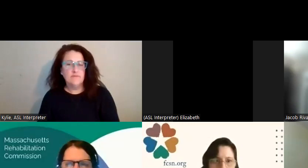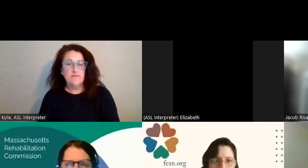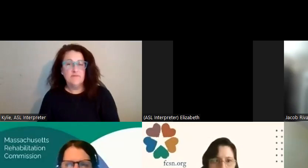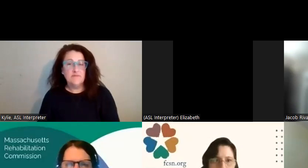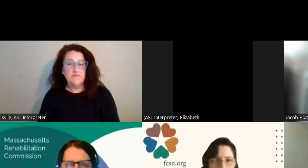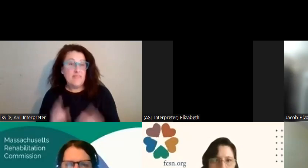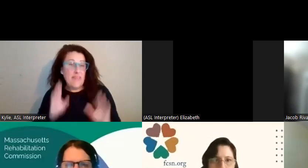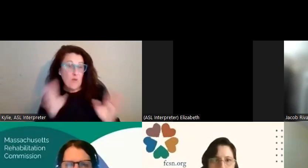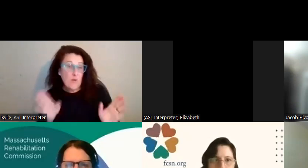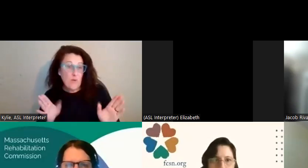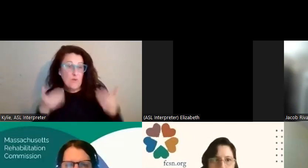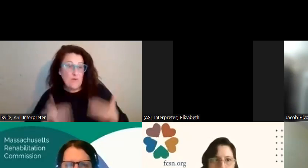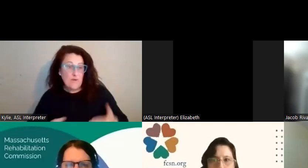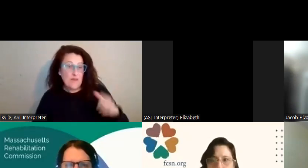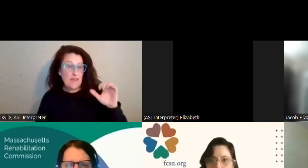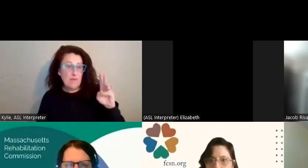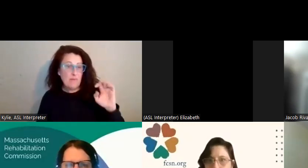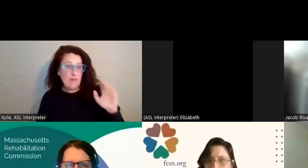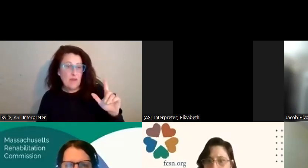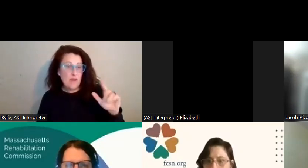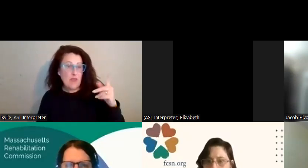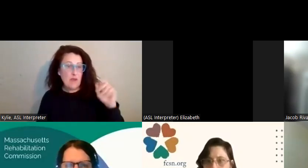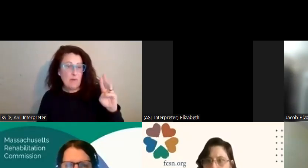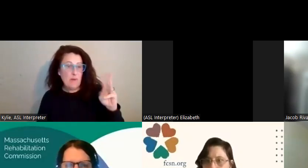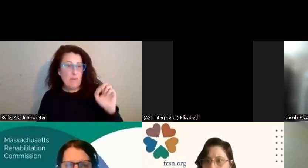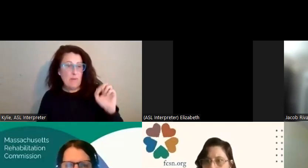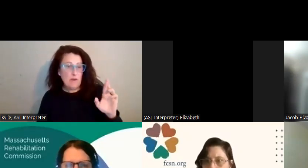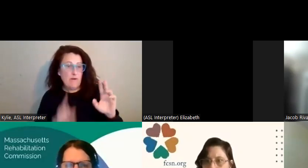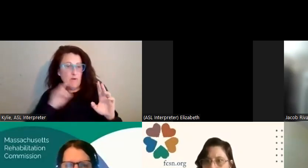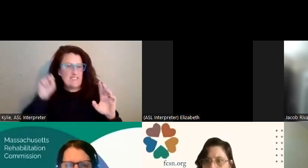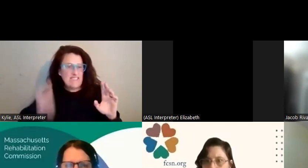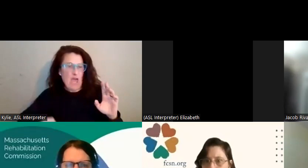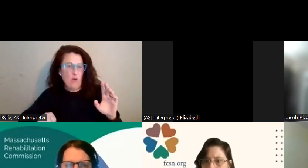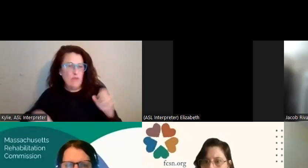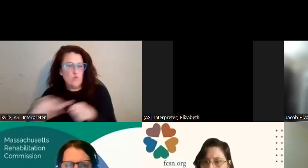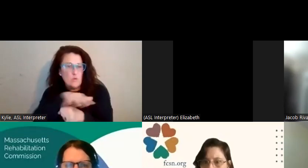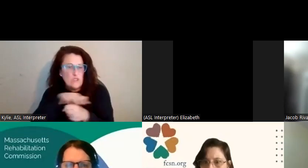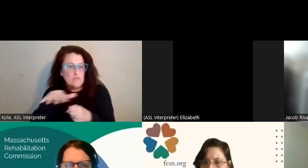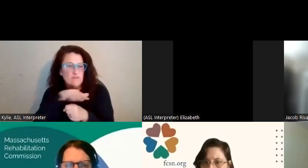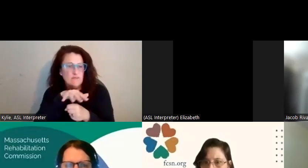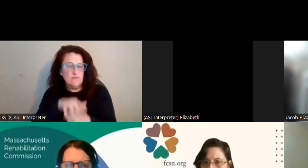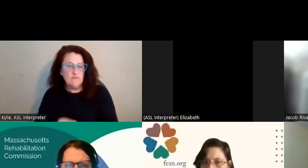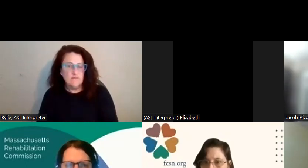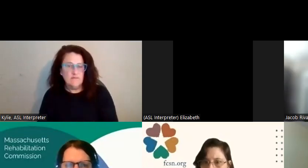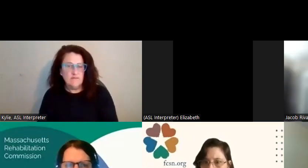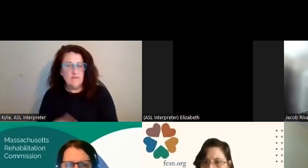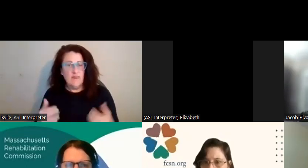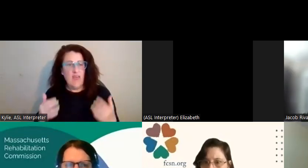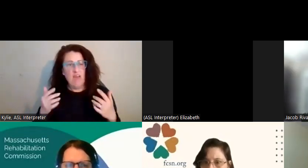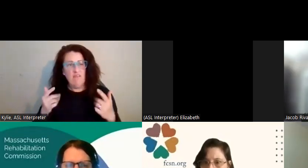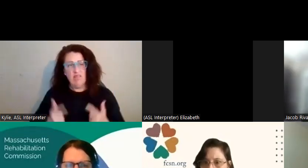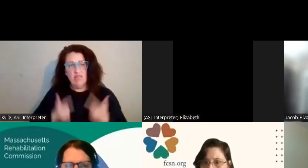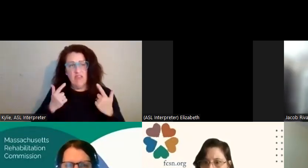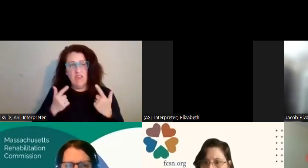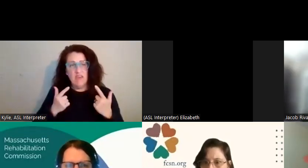I'm Emmanuel. I'm the peer mentor for the South region. I have lived experience